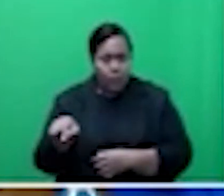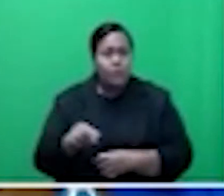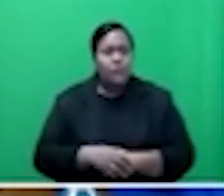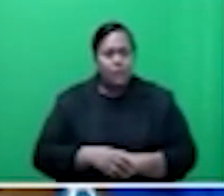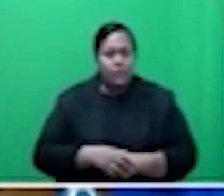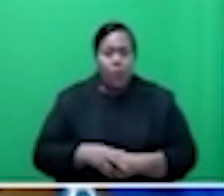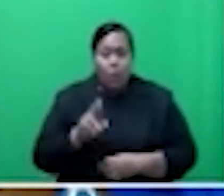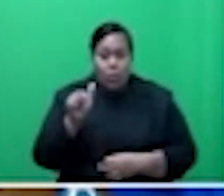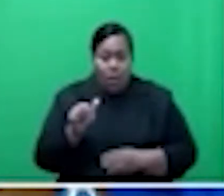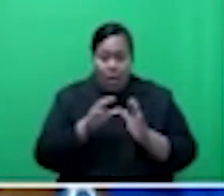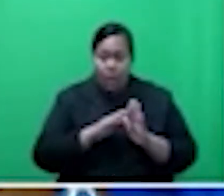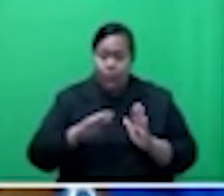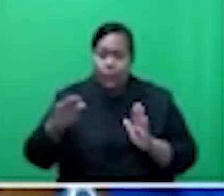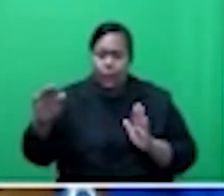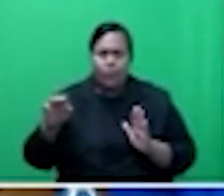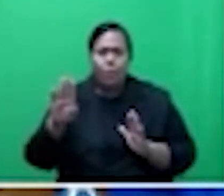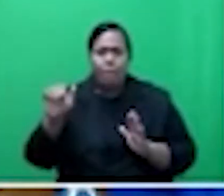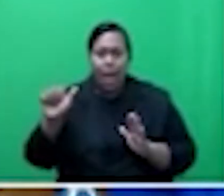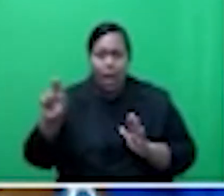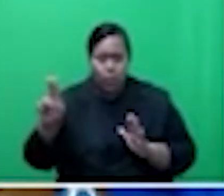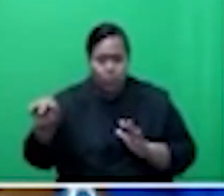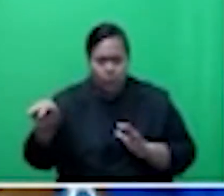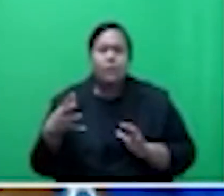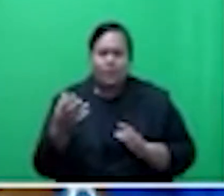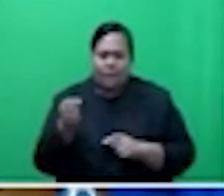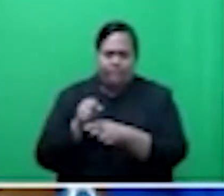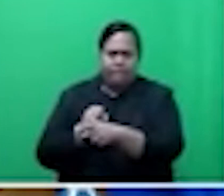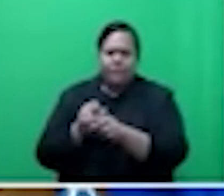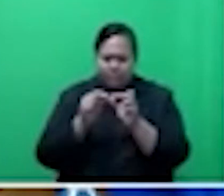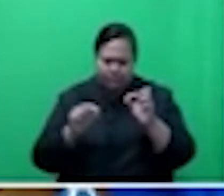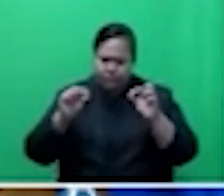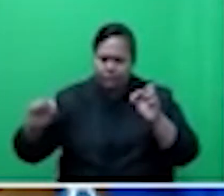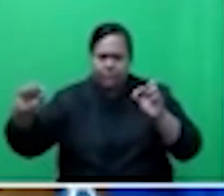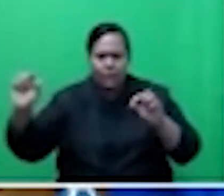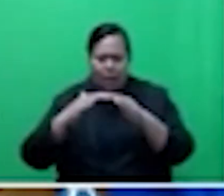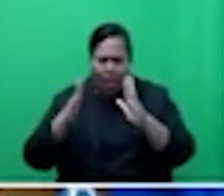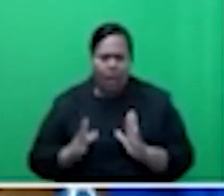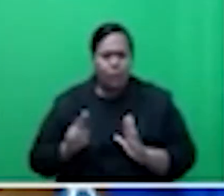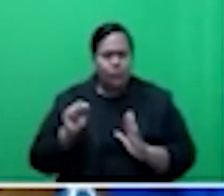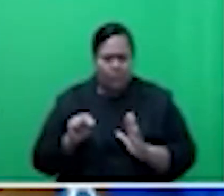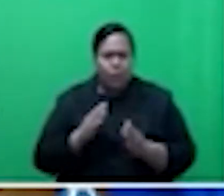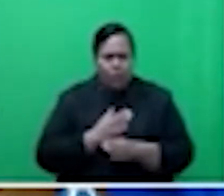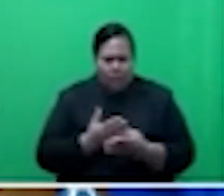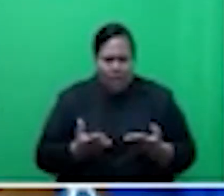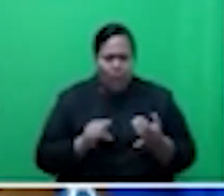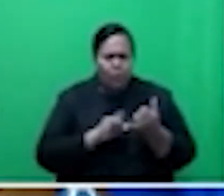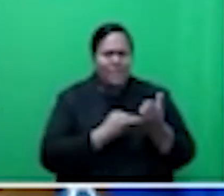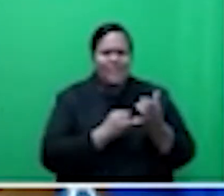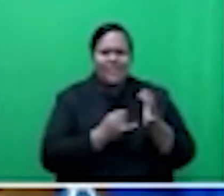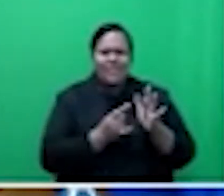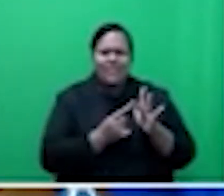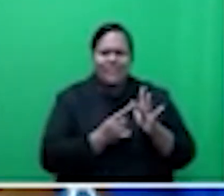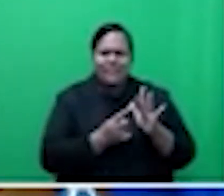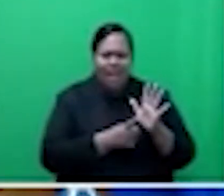up to Northern Bow. The grids are there, but now we're in the process of connecting all the house. I think we're done from Silana. Is it Salana or Nasin?